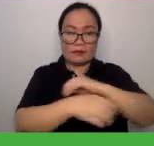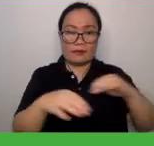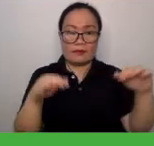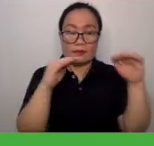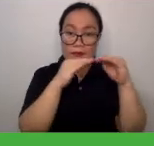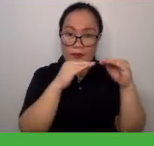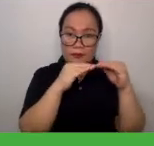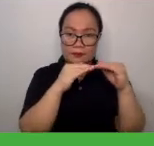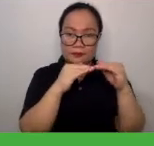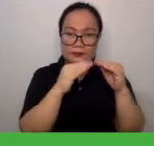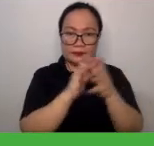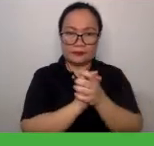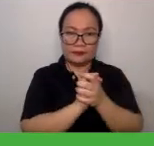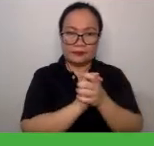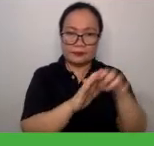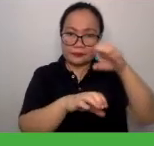the